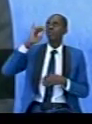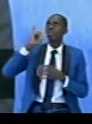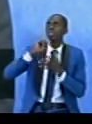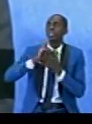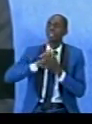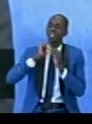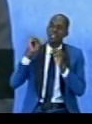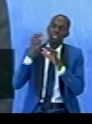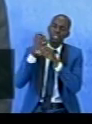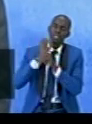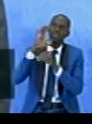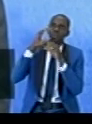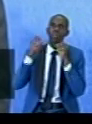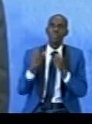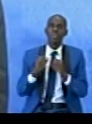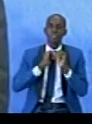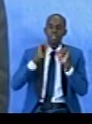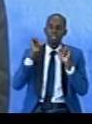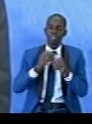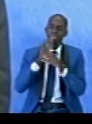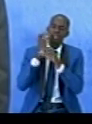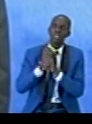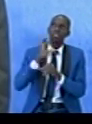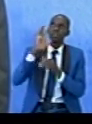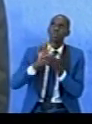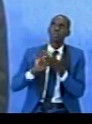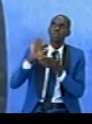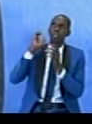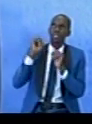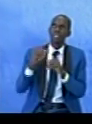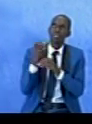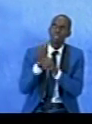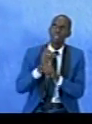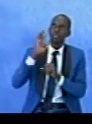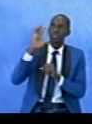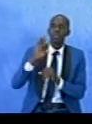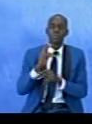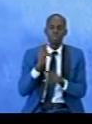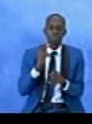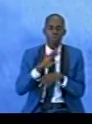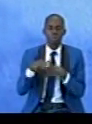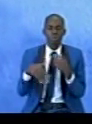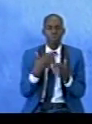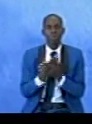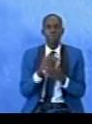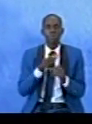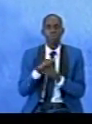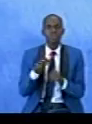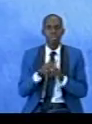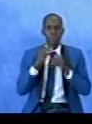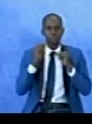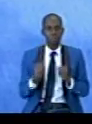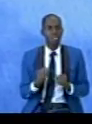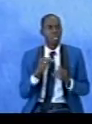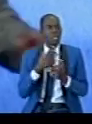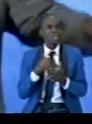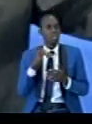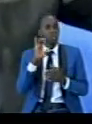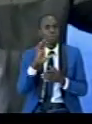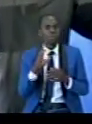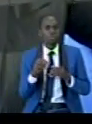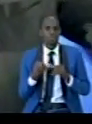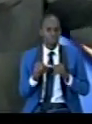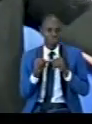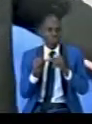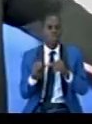your power. I can see your glory. I can see your sustaining power and your staying power in my life.